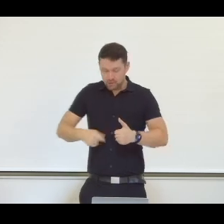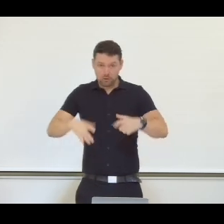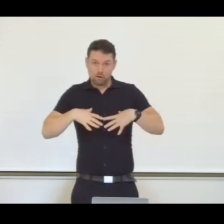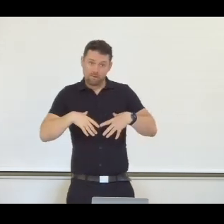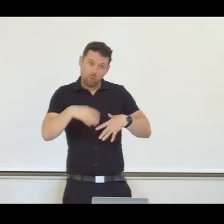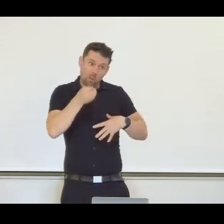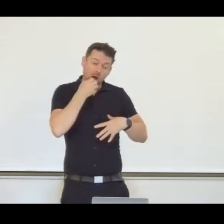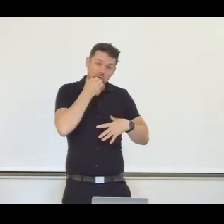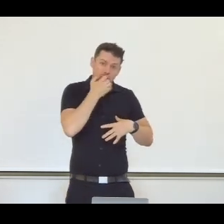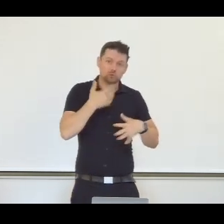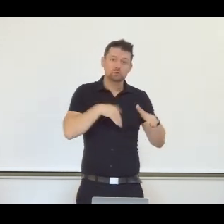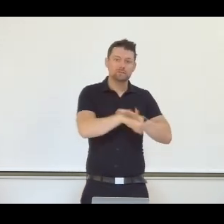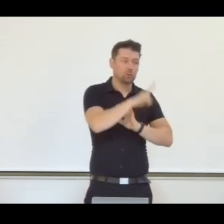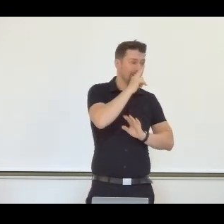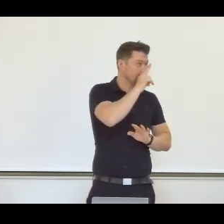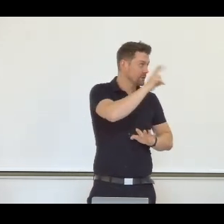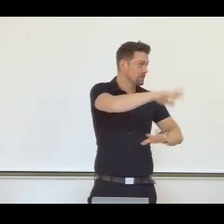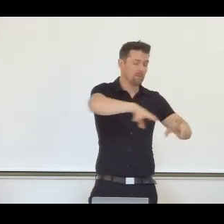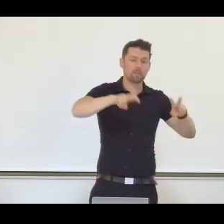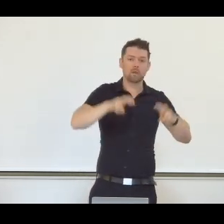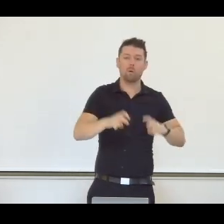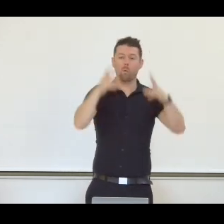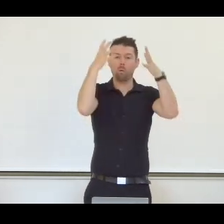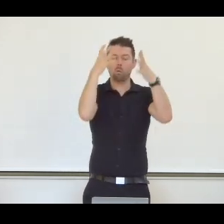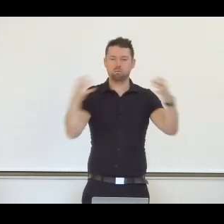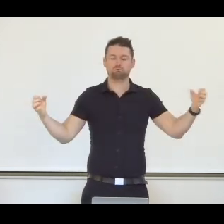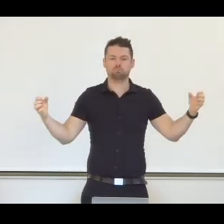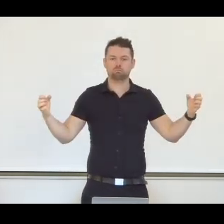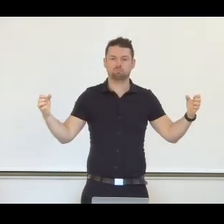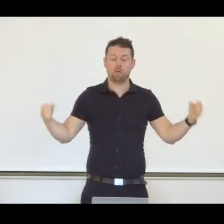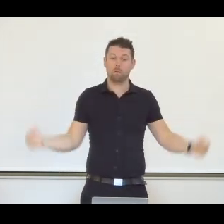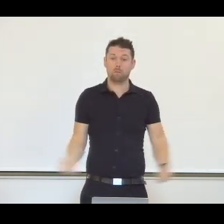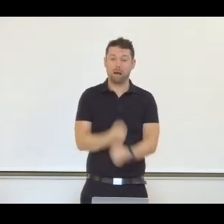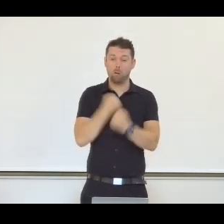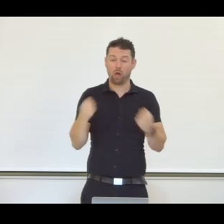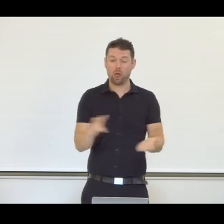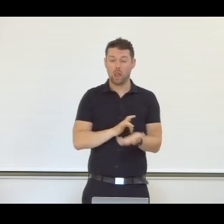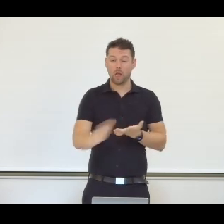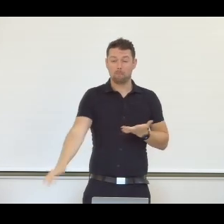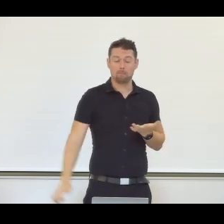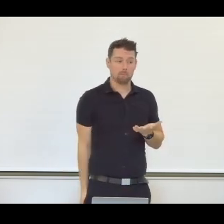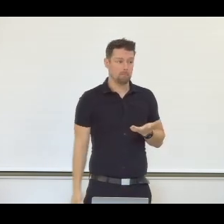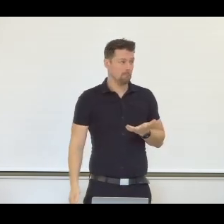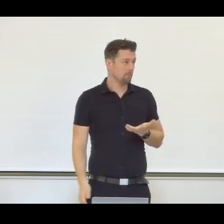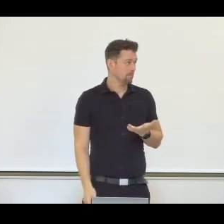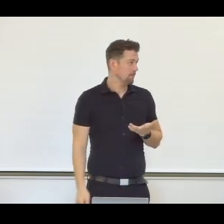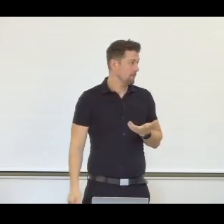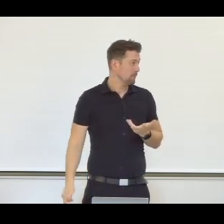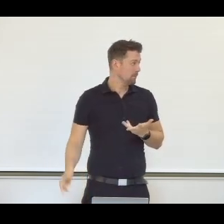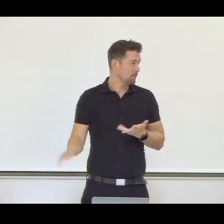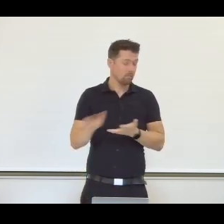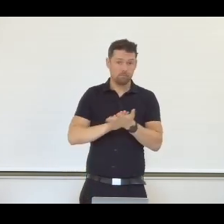all together in the little kitchen, and all of a sudden, poof, no more power. And no more power for us, it means no